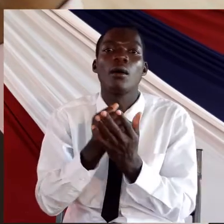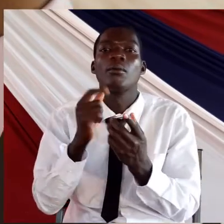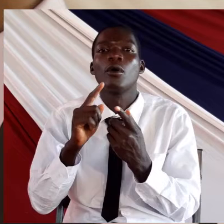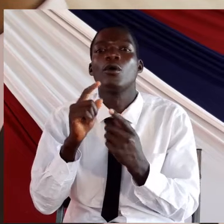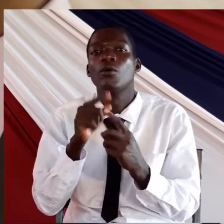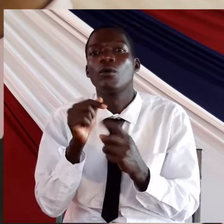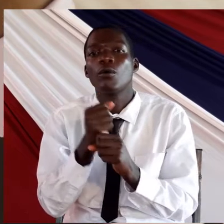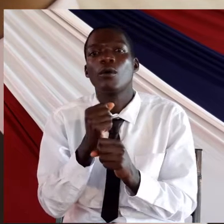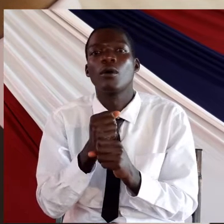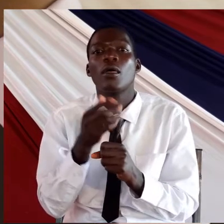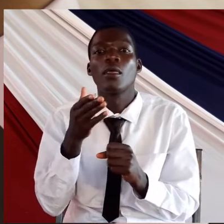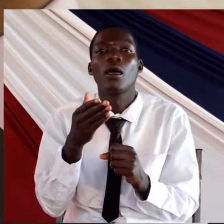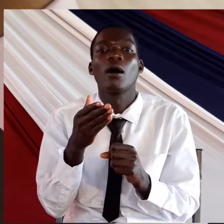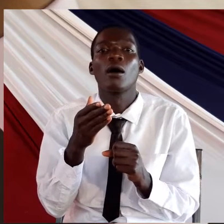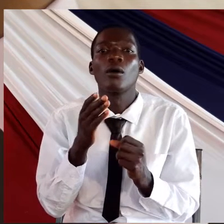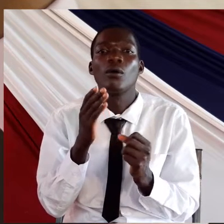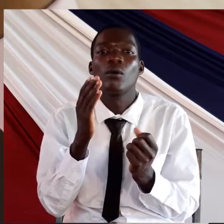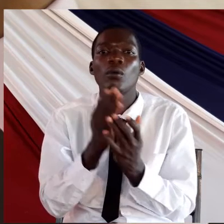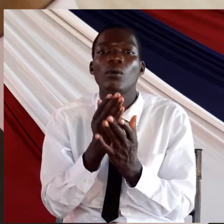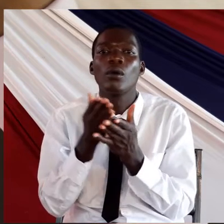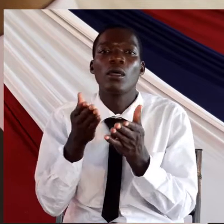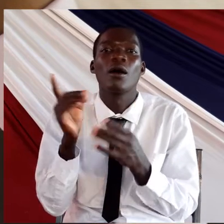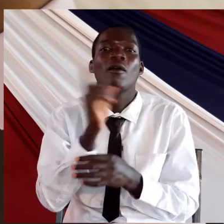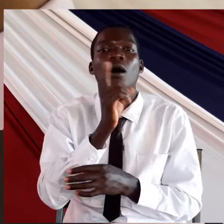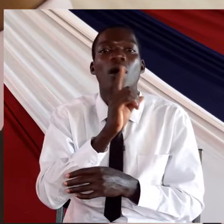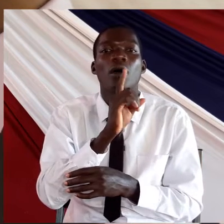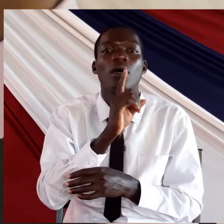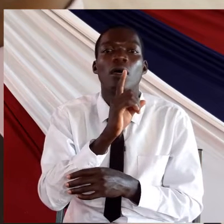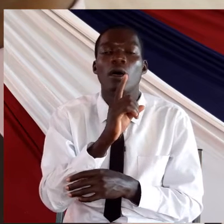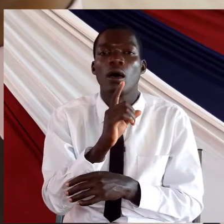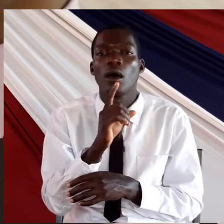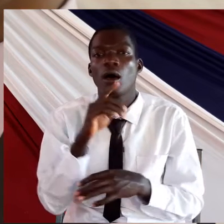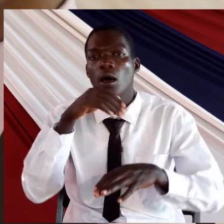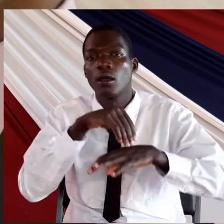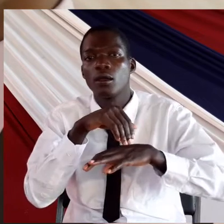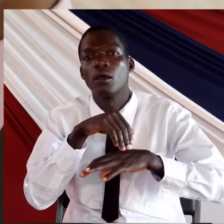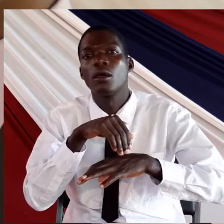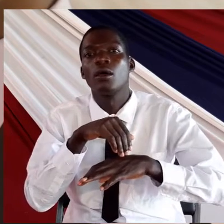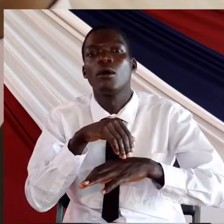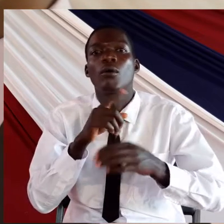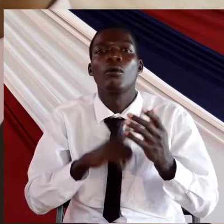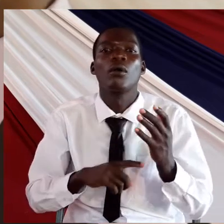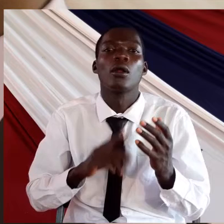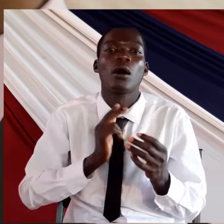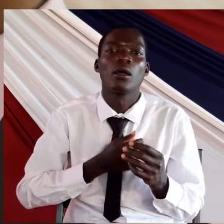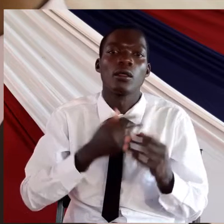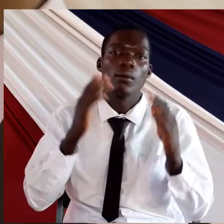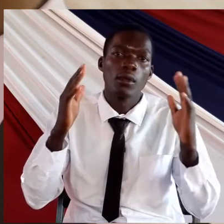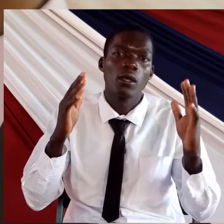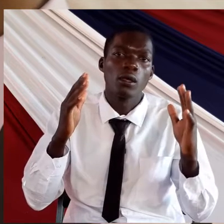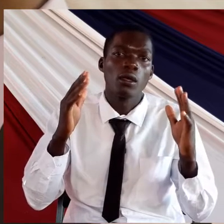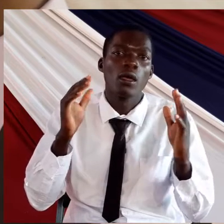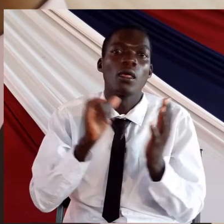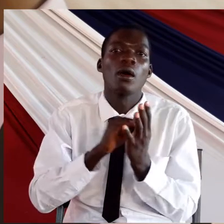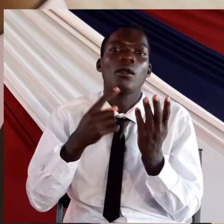state of violence, we came into being. But what does a biblical